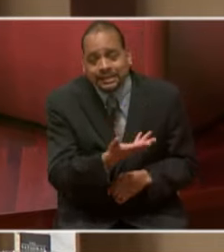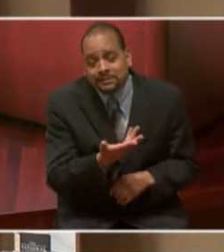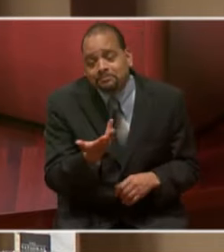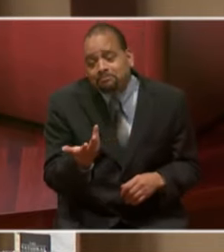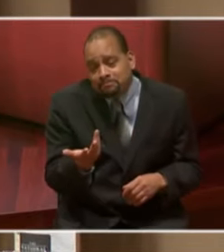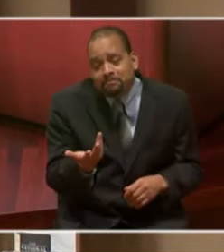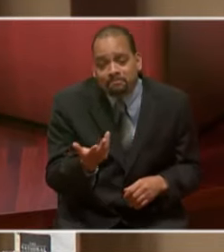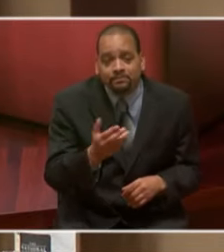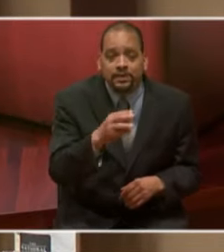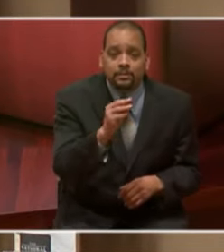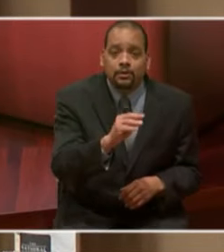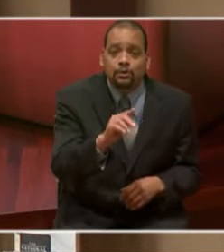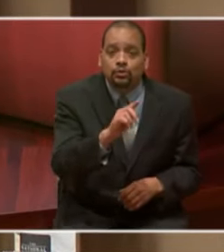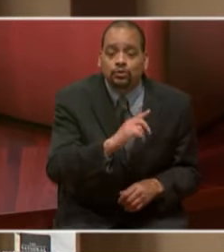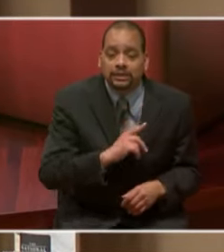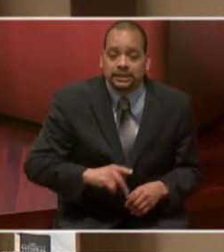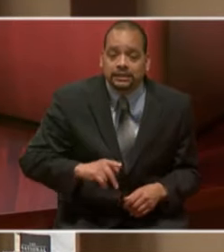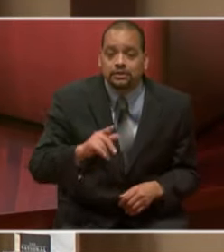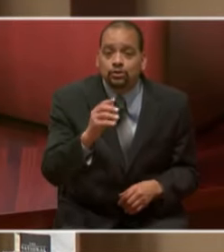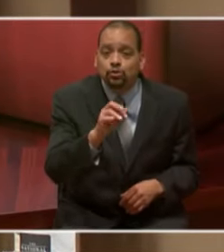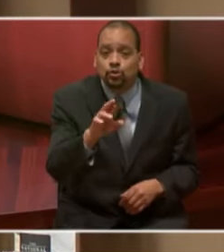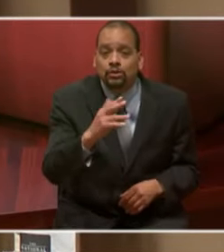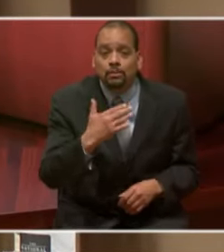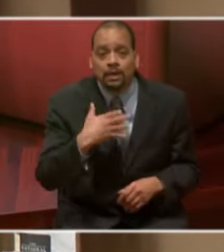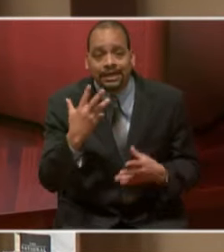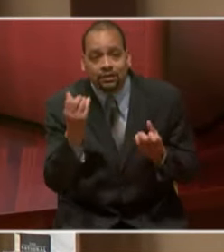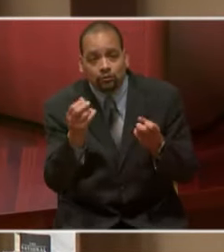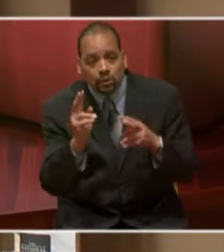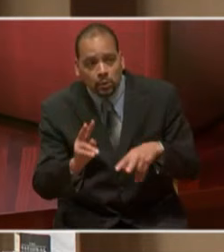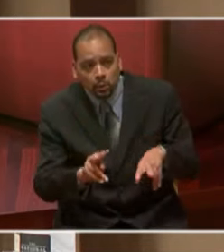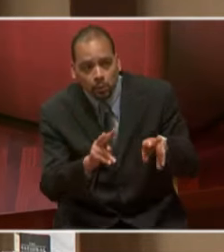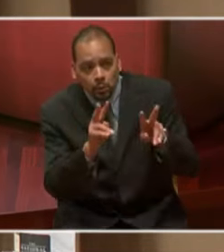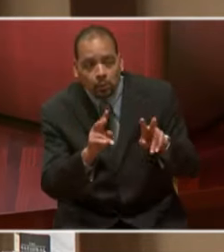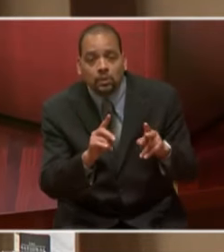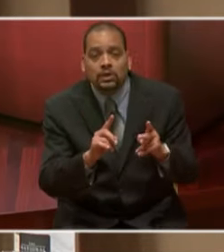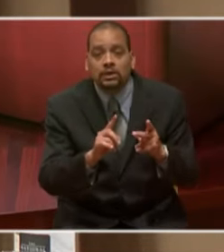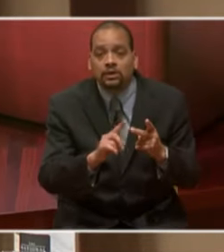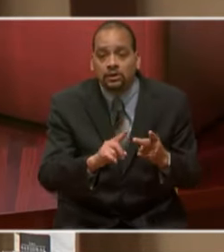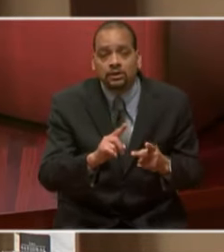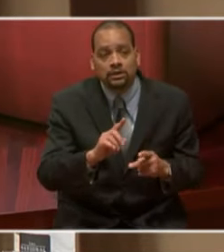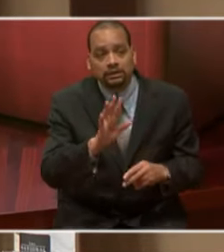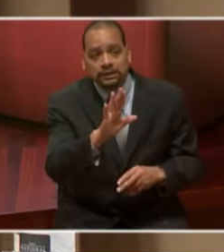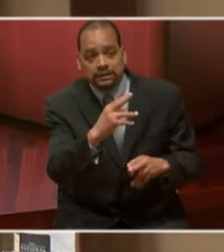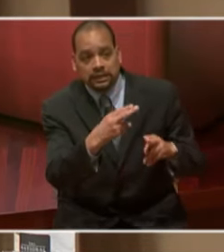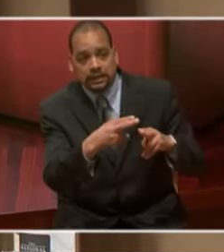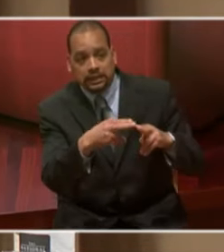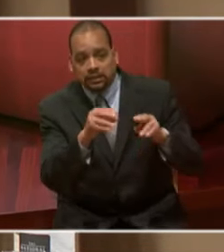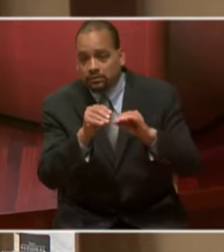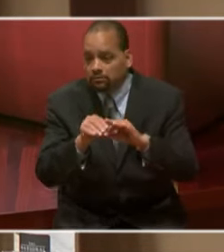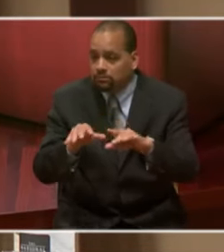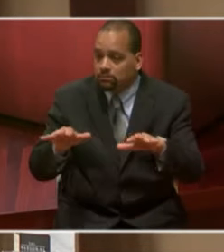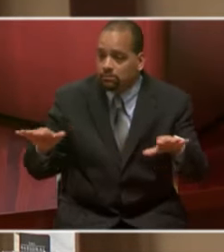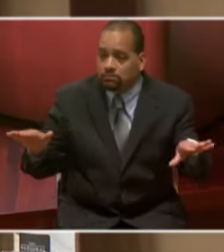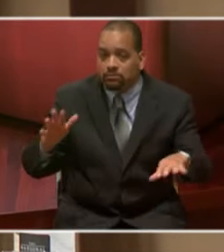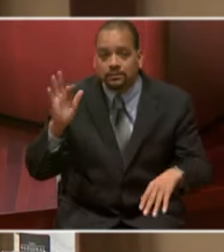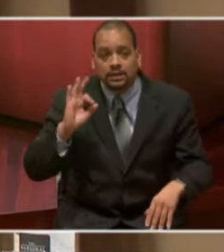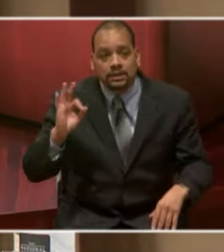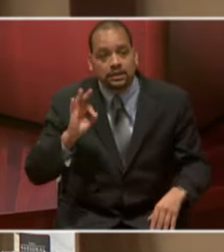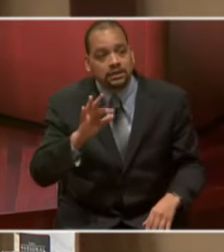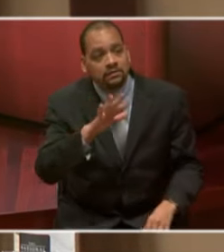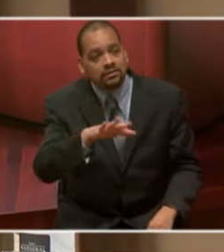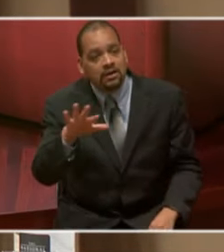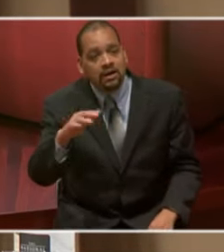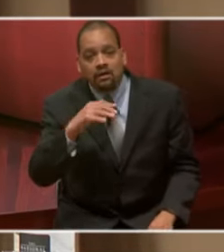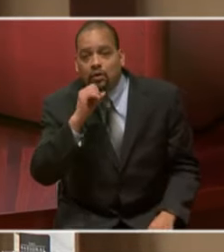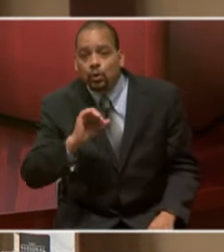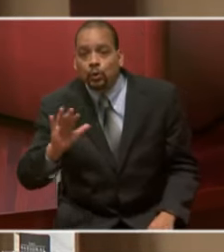very well. They both had attended Morehouse College together in Atlanta. So he informed Dr. King that I was in